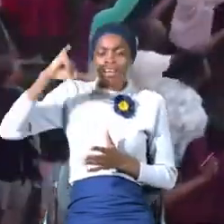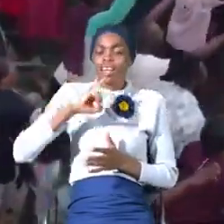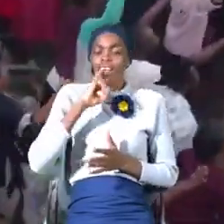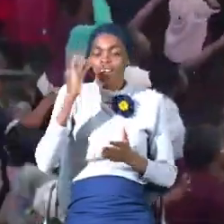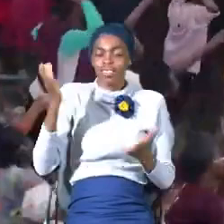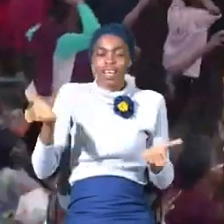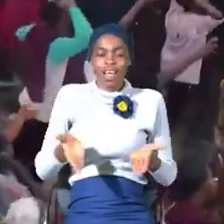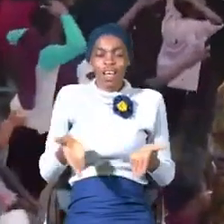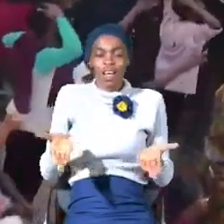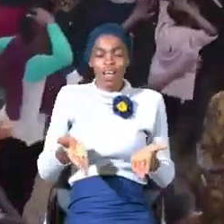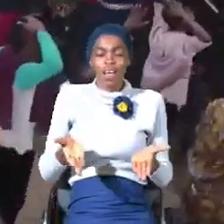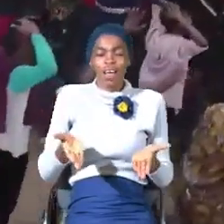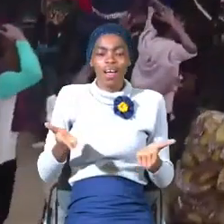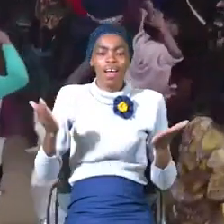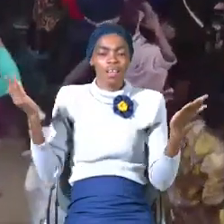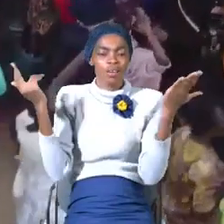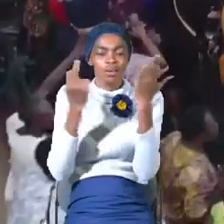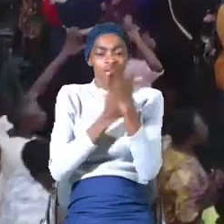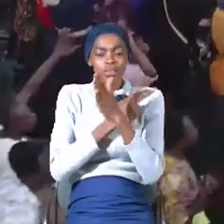Imaledo.